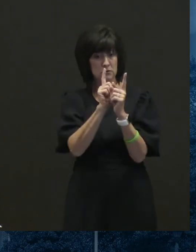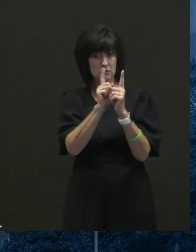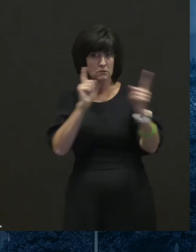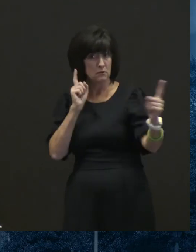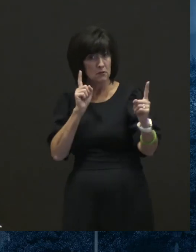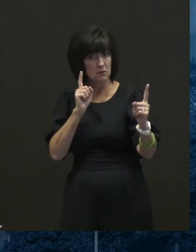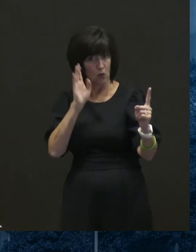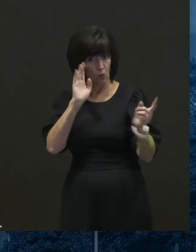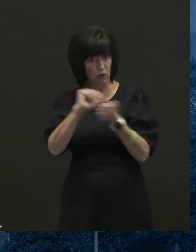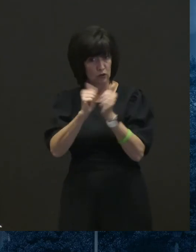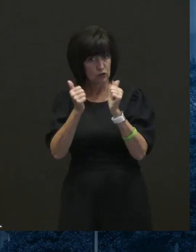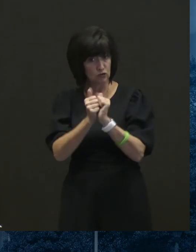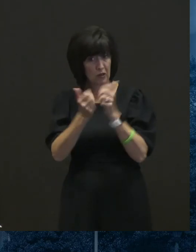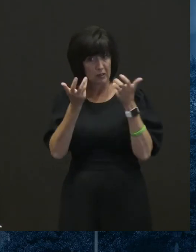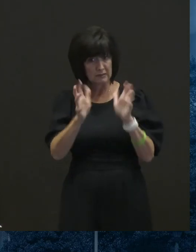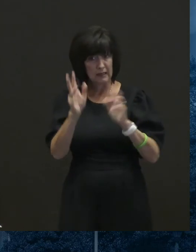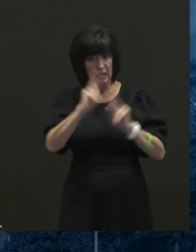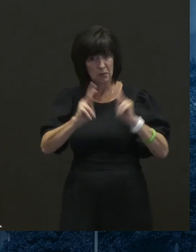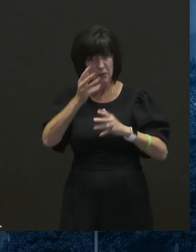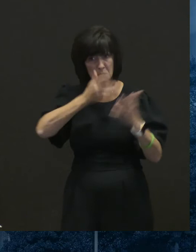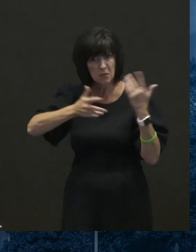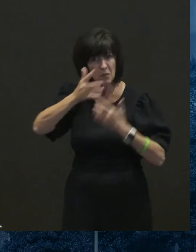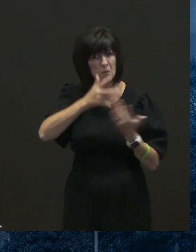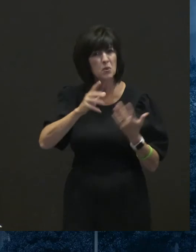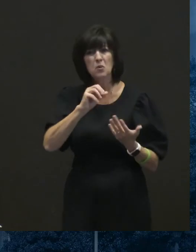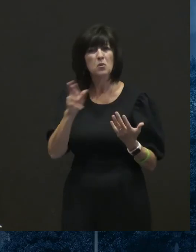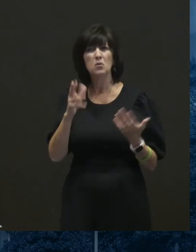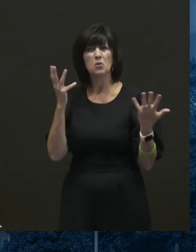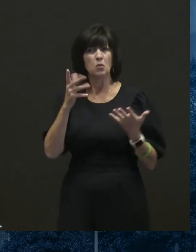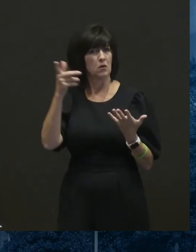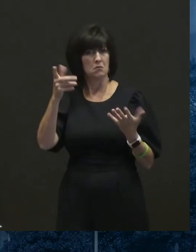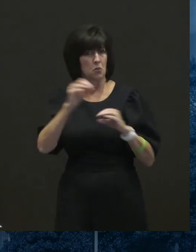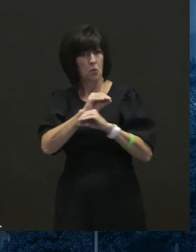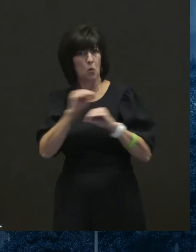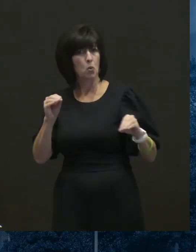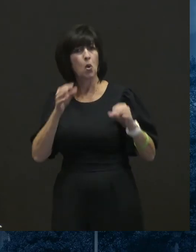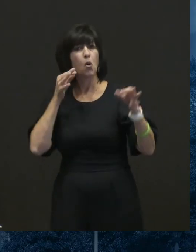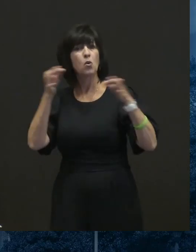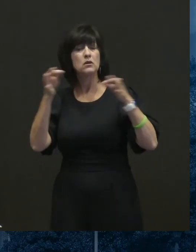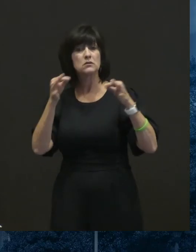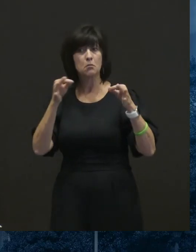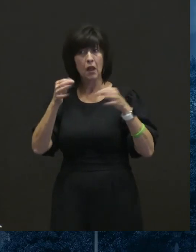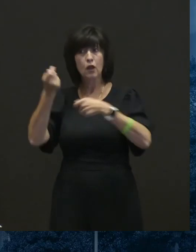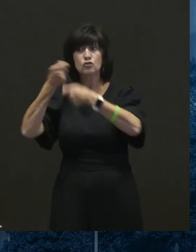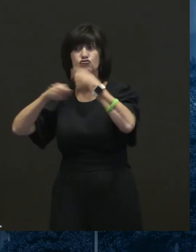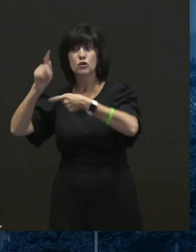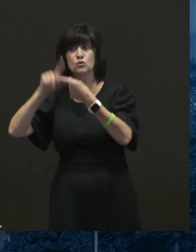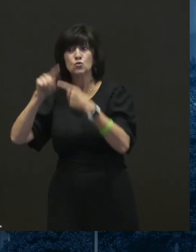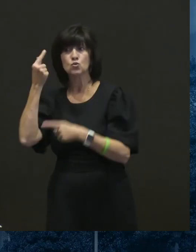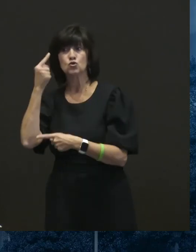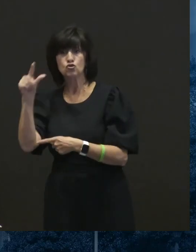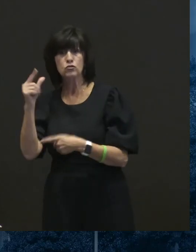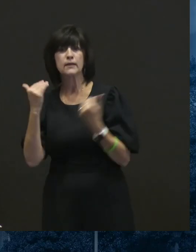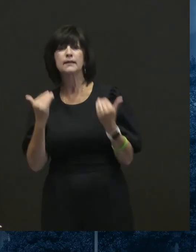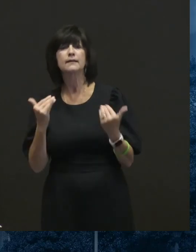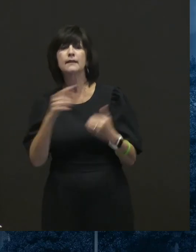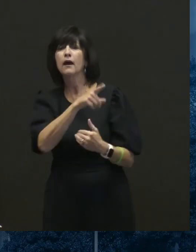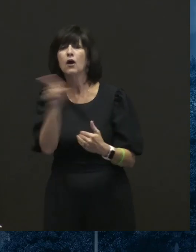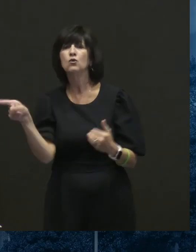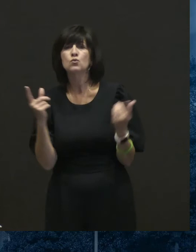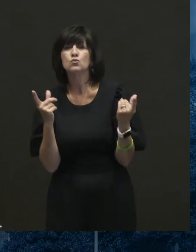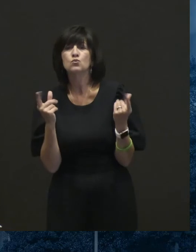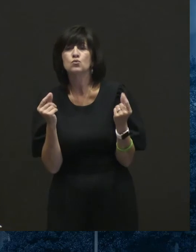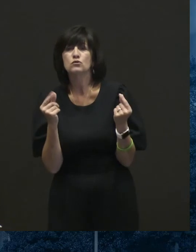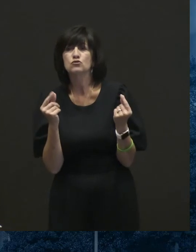challenge and that problem, to get the full green scenario where we're bringing more children back to school. It will